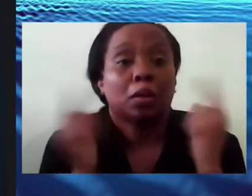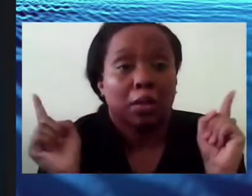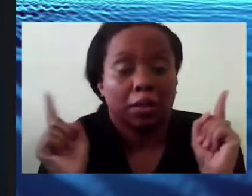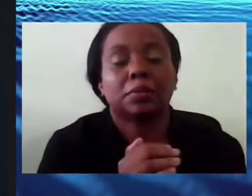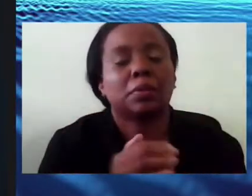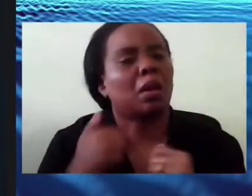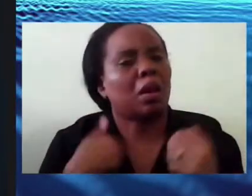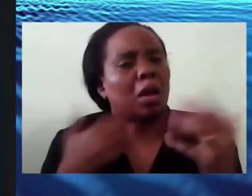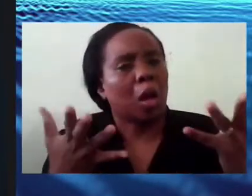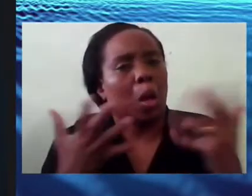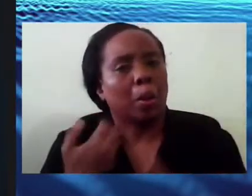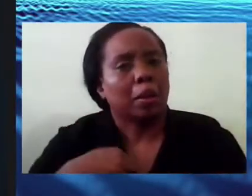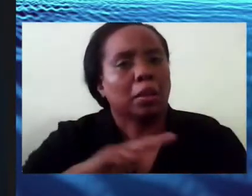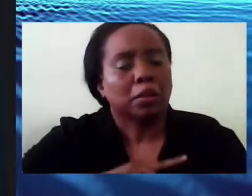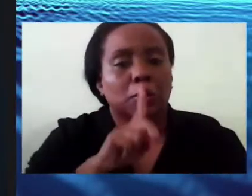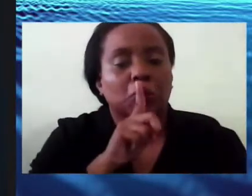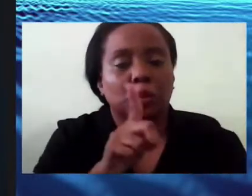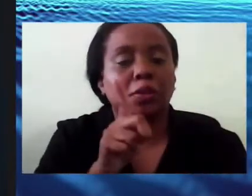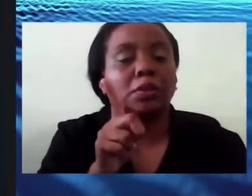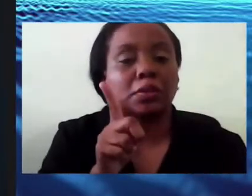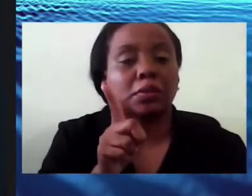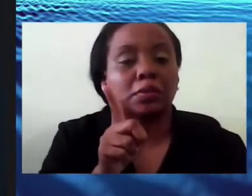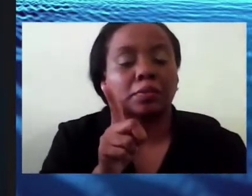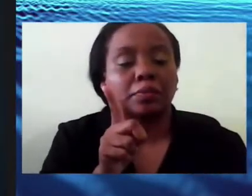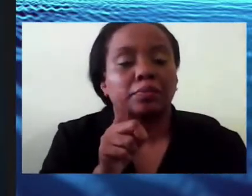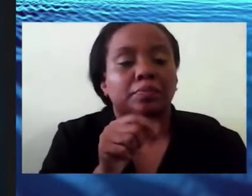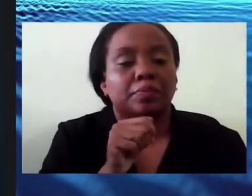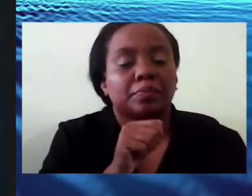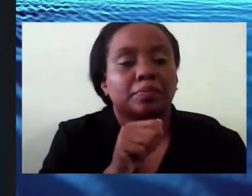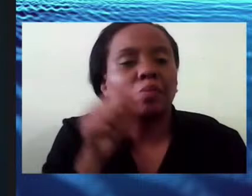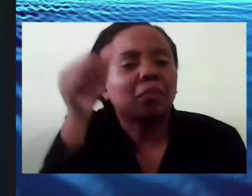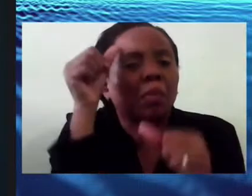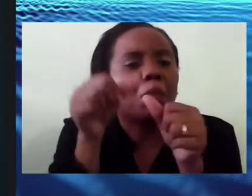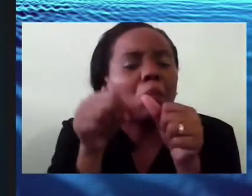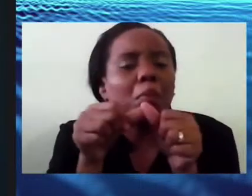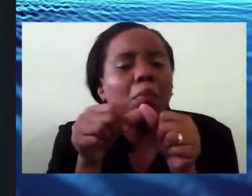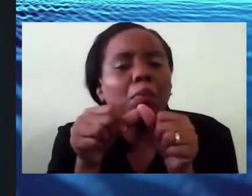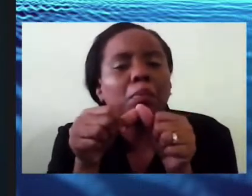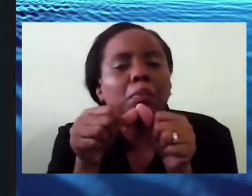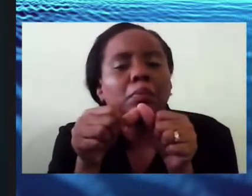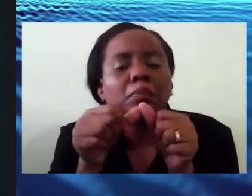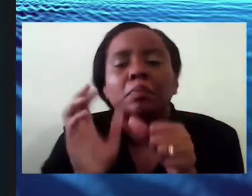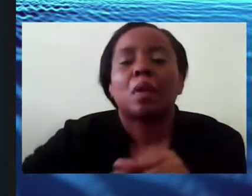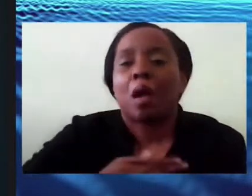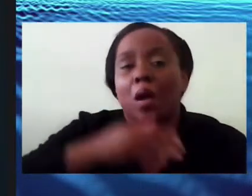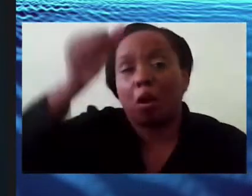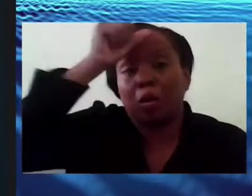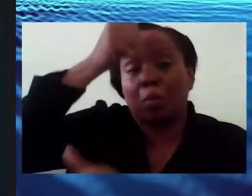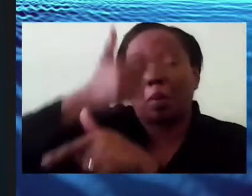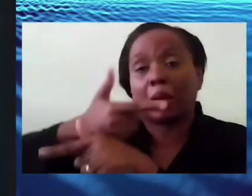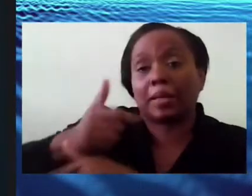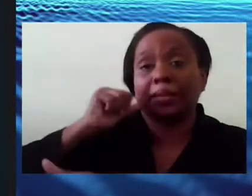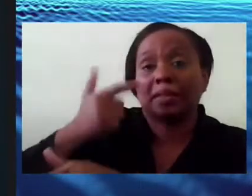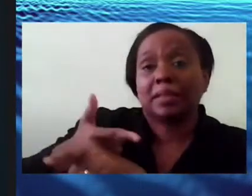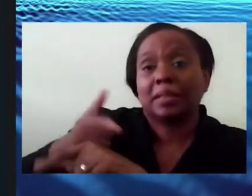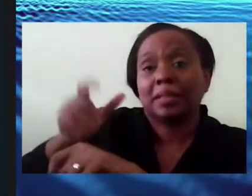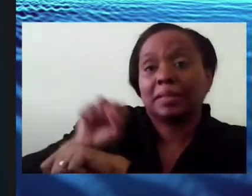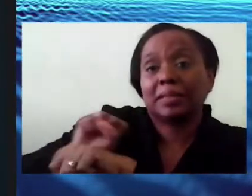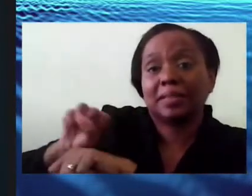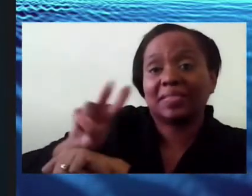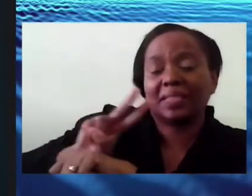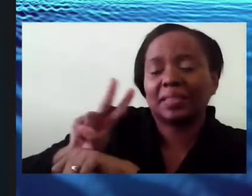this, I just ask us please to bear in mind our brothers and sisters in St. Vincent. Let us not keep them far from our